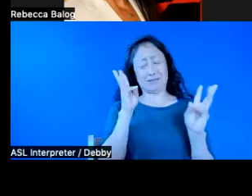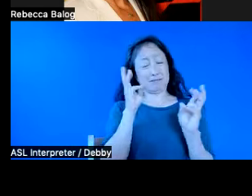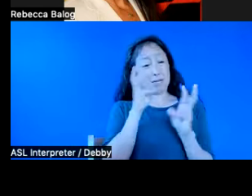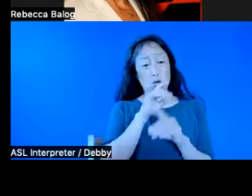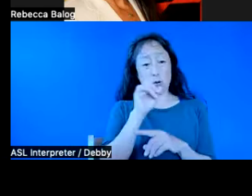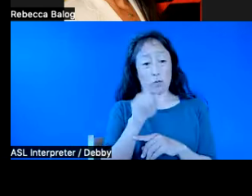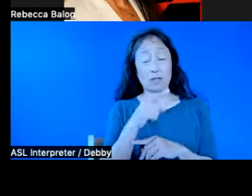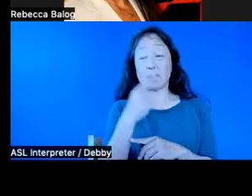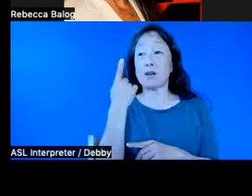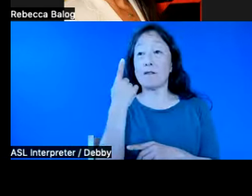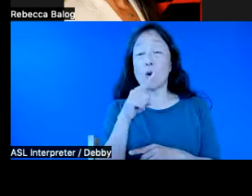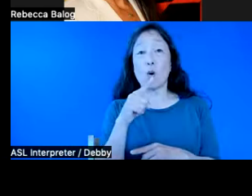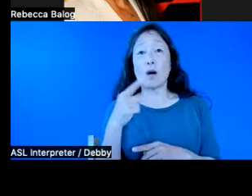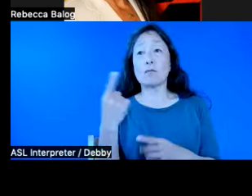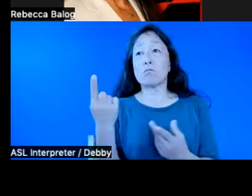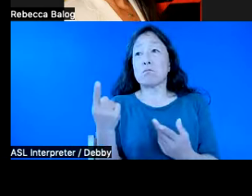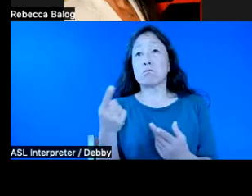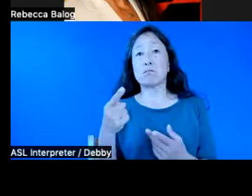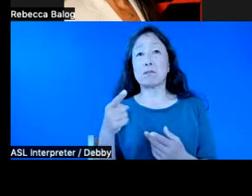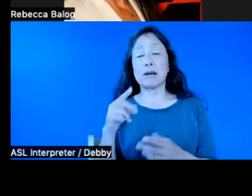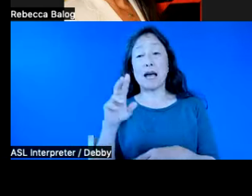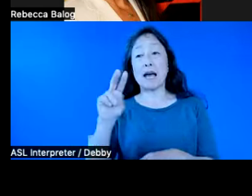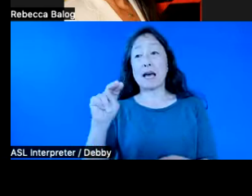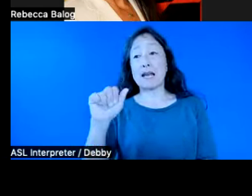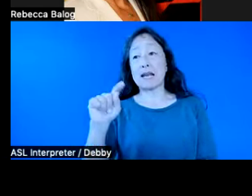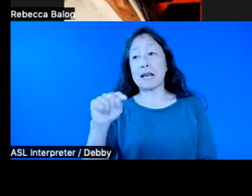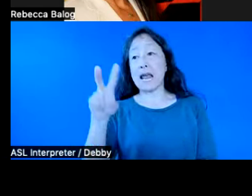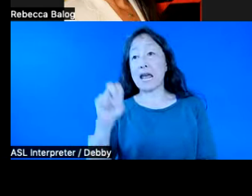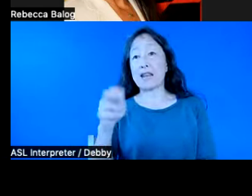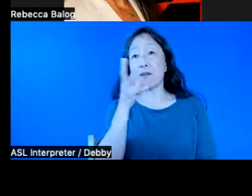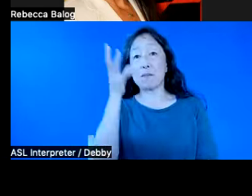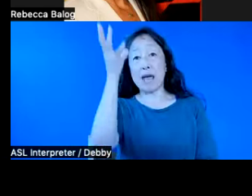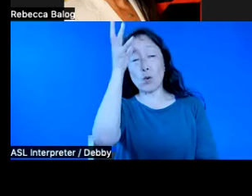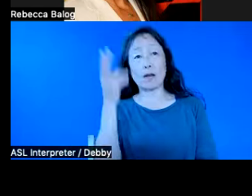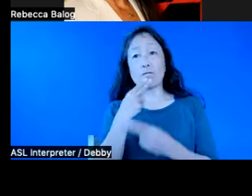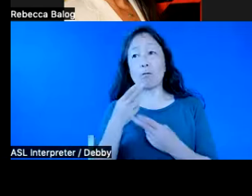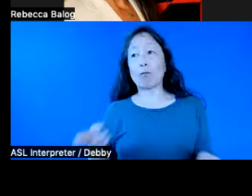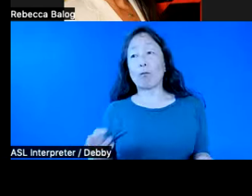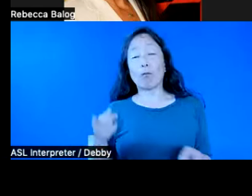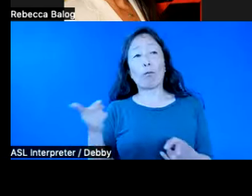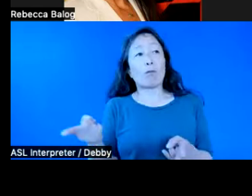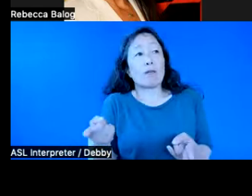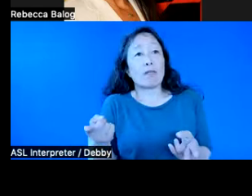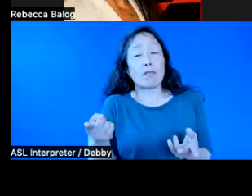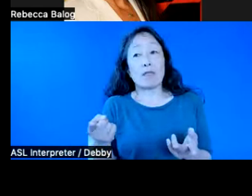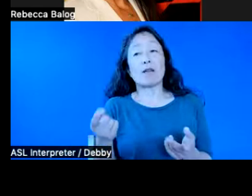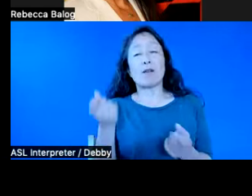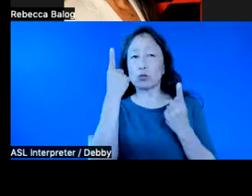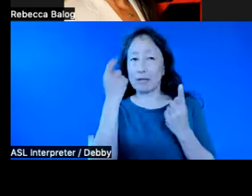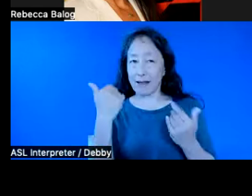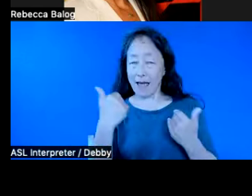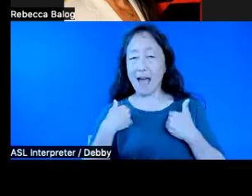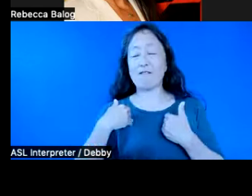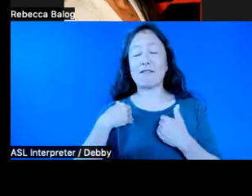parent, we understand the intergenerational trauma, we understand economic issues, we